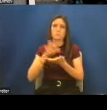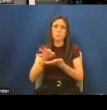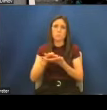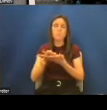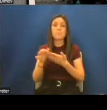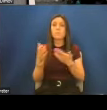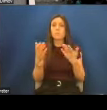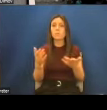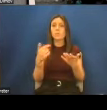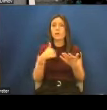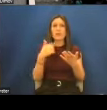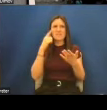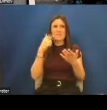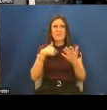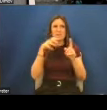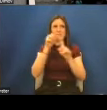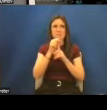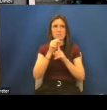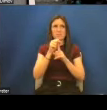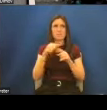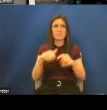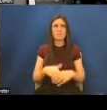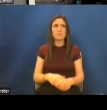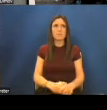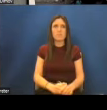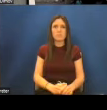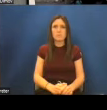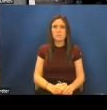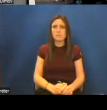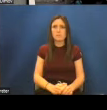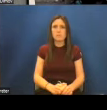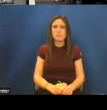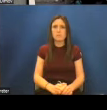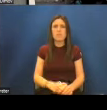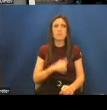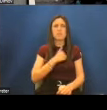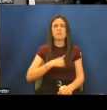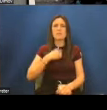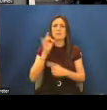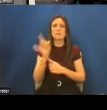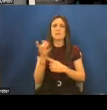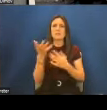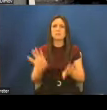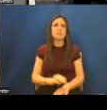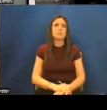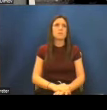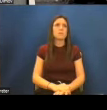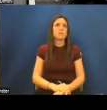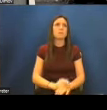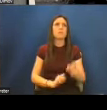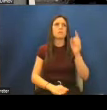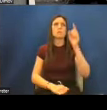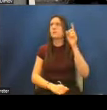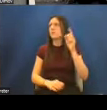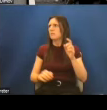I think I maybe hit all of those things. Can you go to the next one, Adam? Sorry, I've gone 8 minutes, When 9 I'm minutes. giving these, because I always forget which is